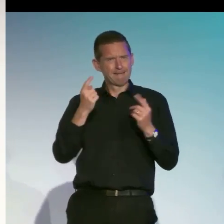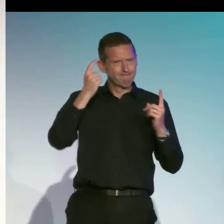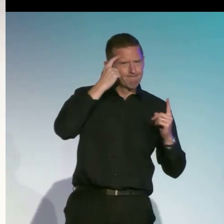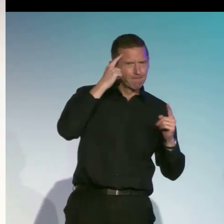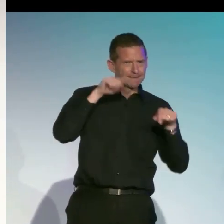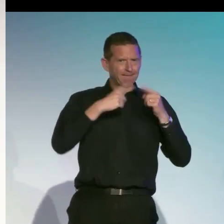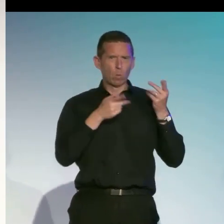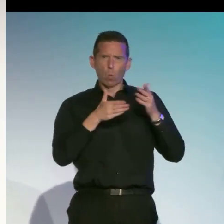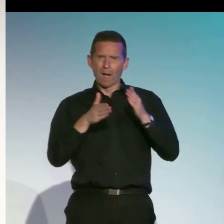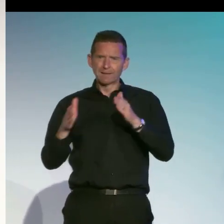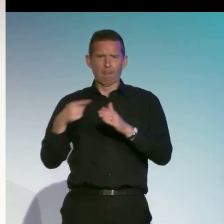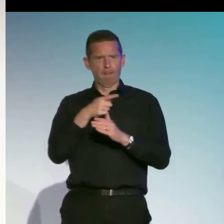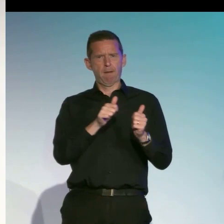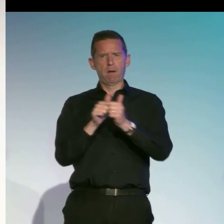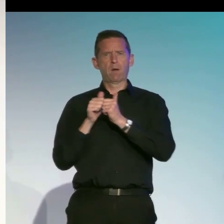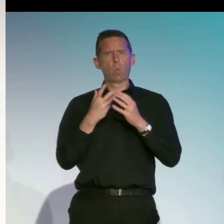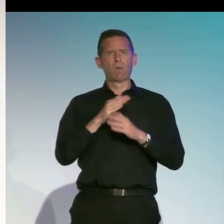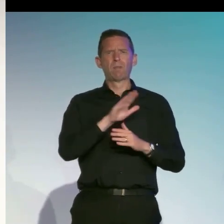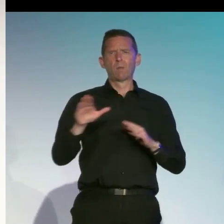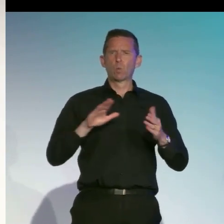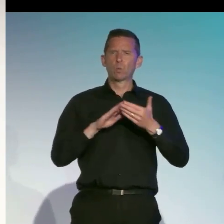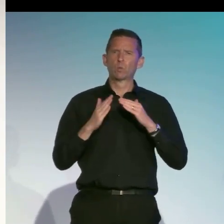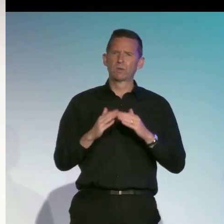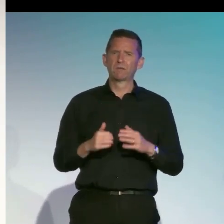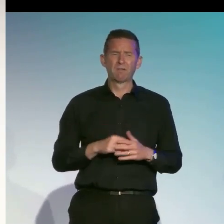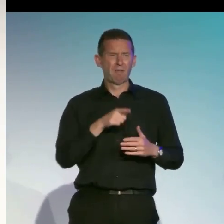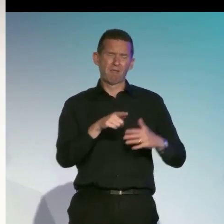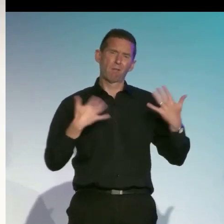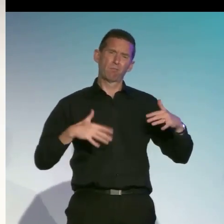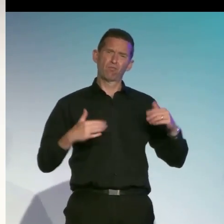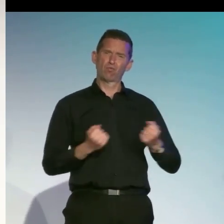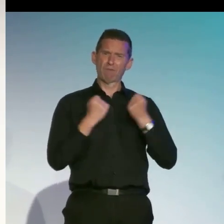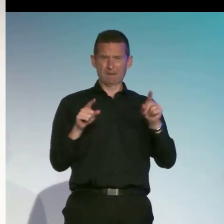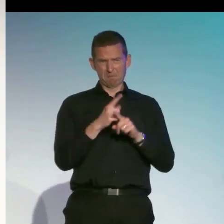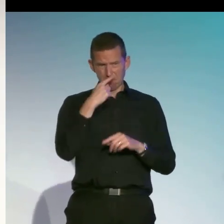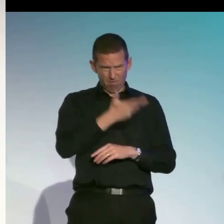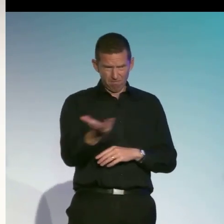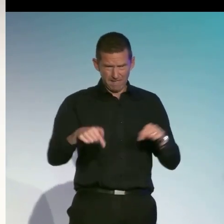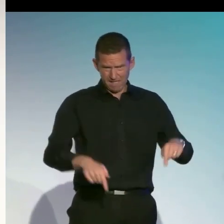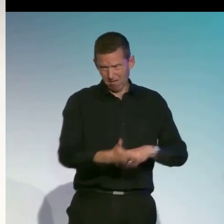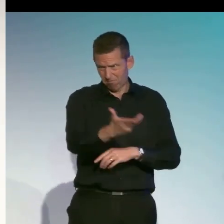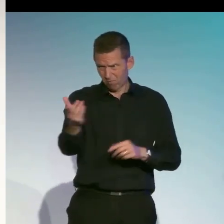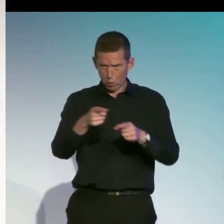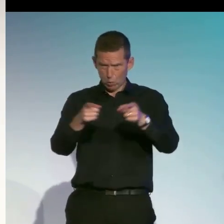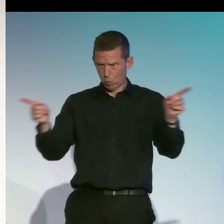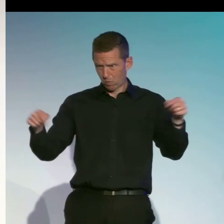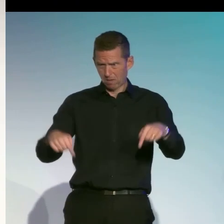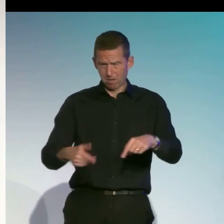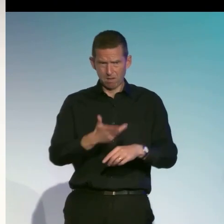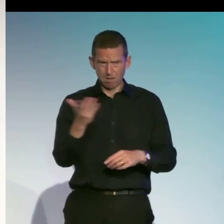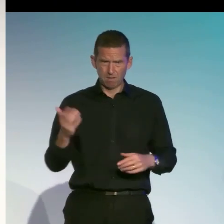creatively, and they're doing so with their communities. And that's the real strength of the people here, the people in this room, you all